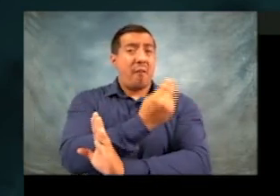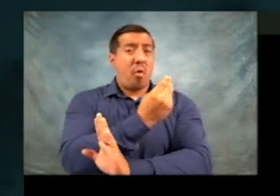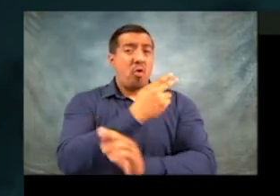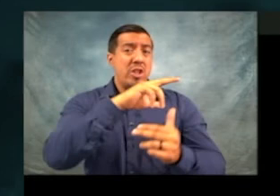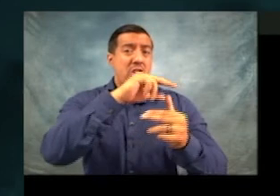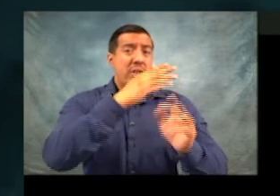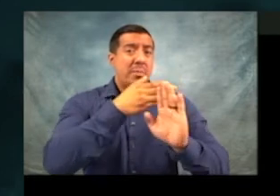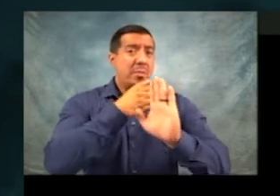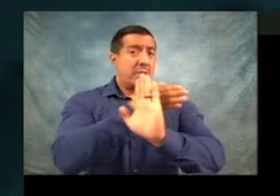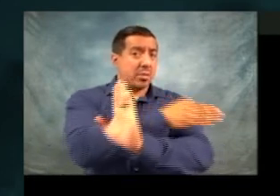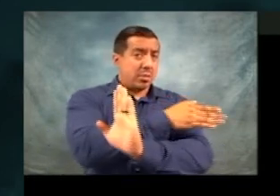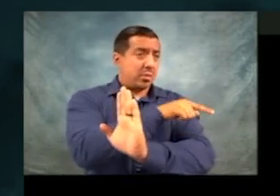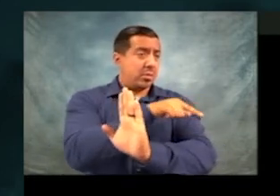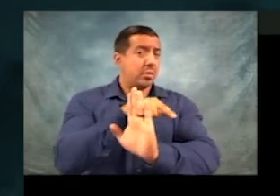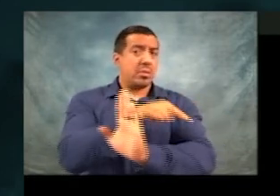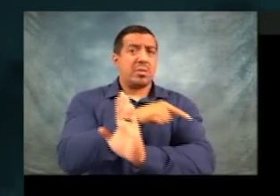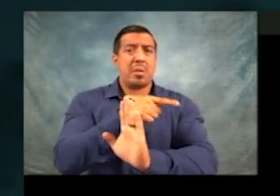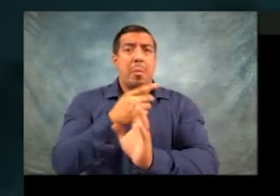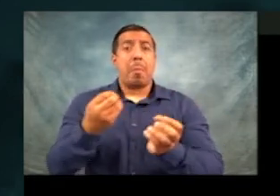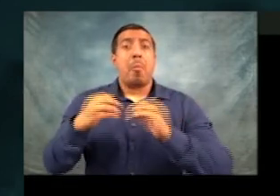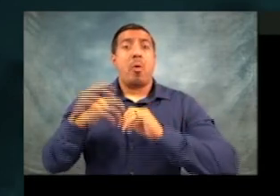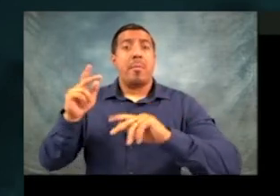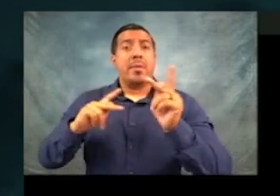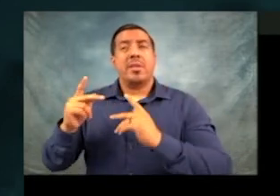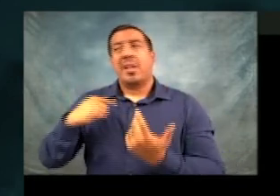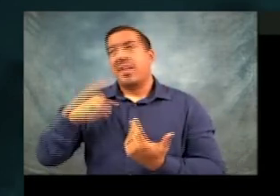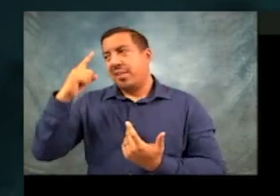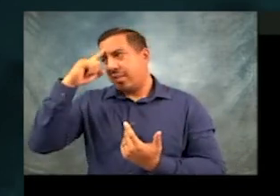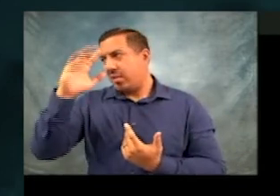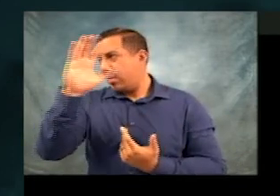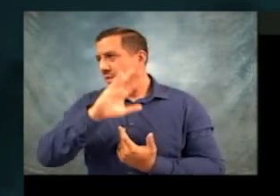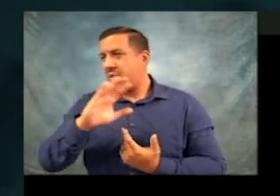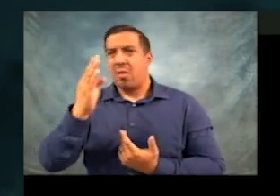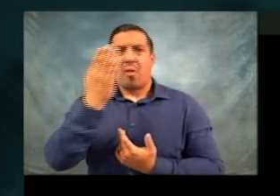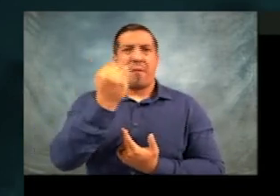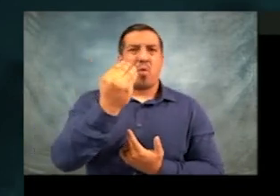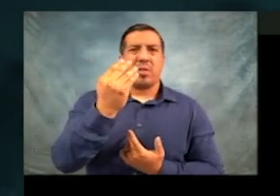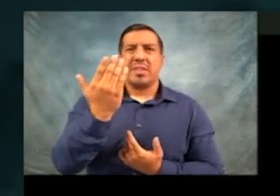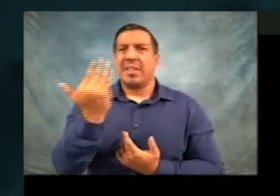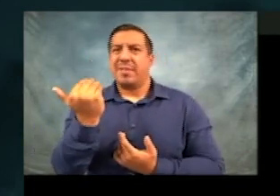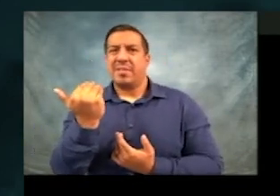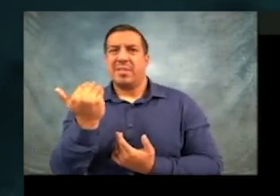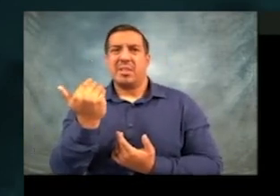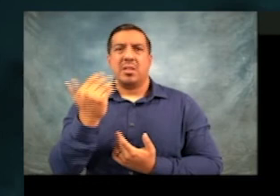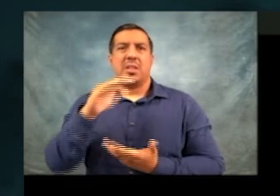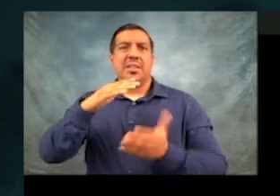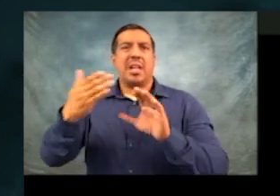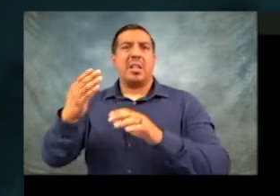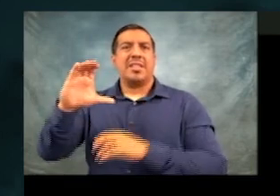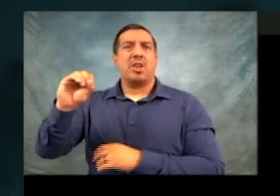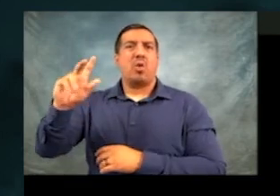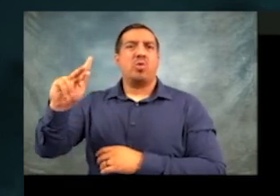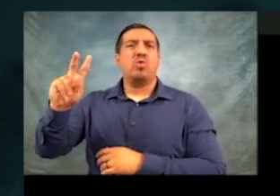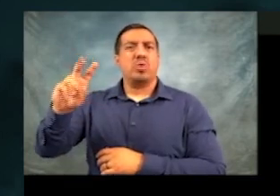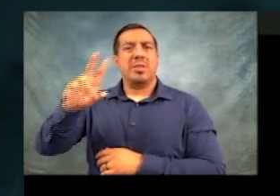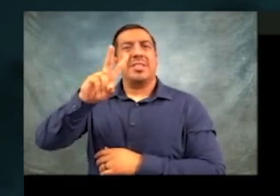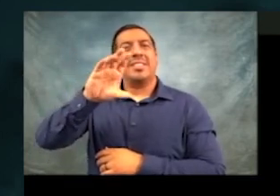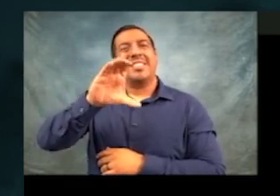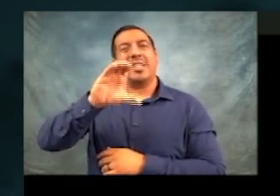hurricanes. So more people, about I think maybe 14 or 15, died of carbon monoxide